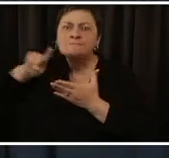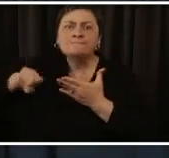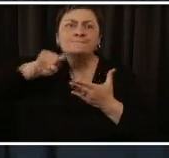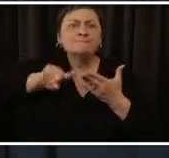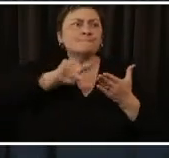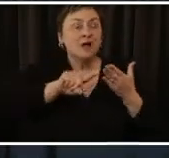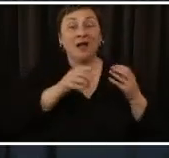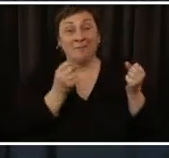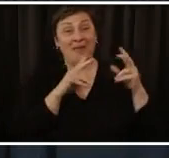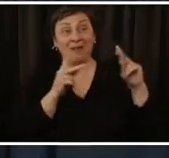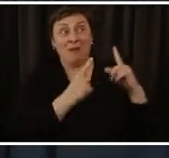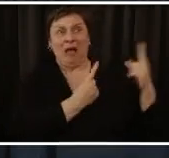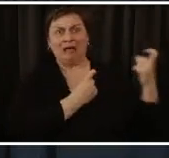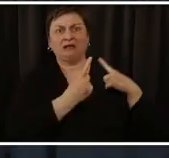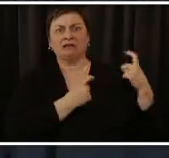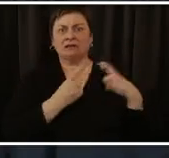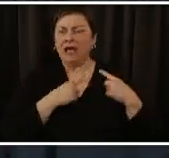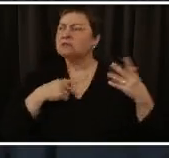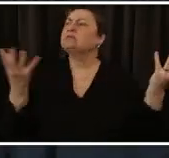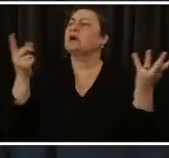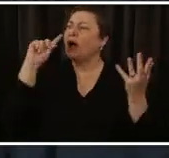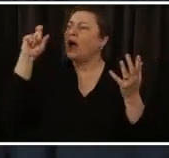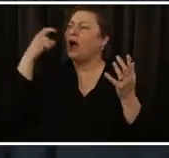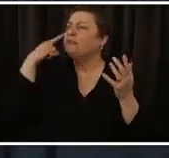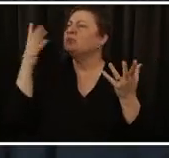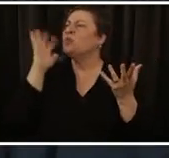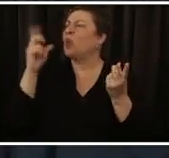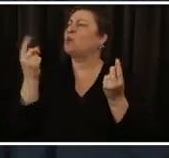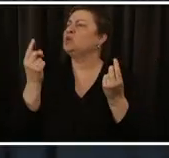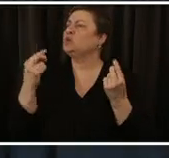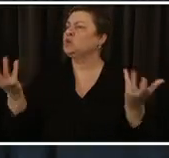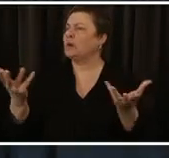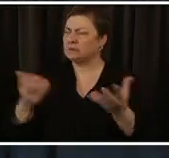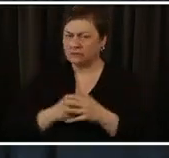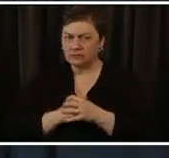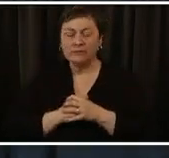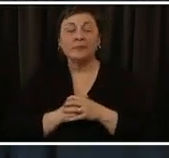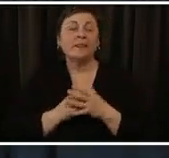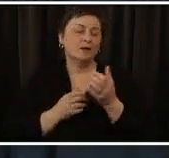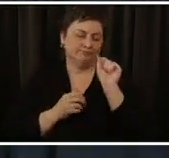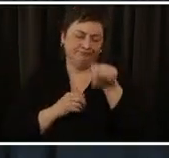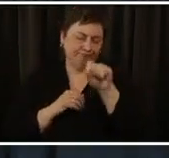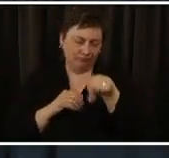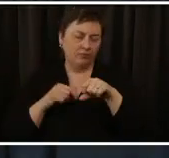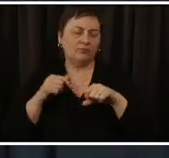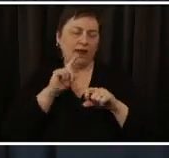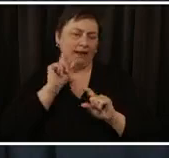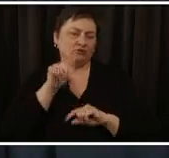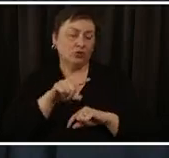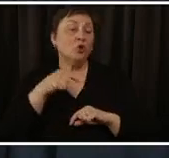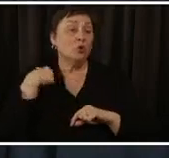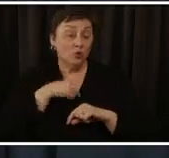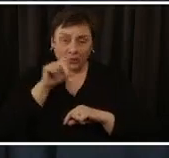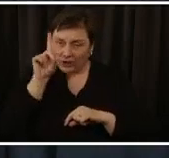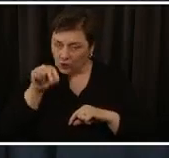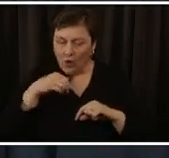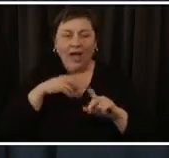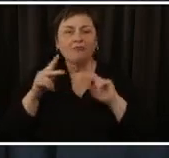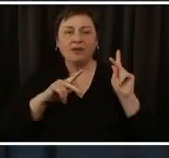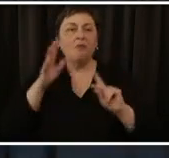it. Yeah, so absolutely. We have inspectors that proactively do checks of